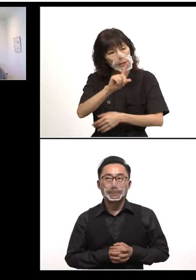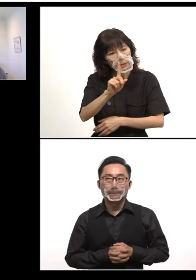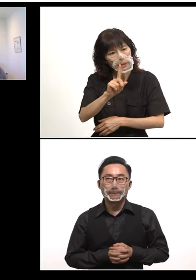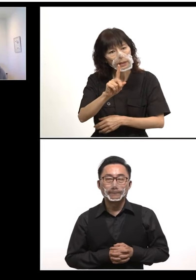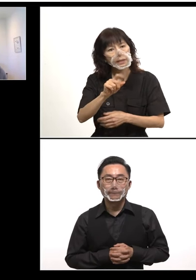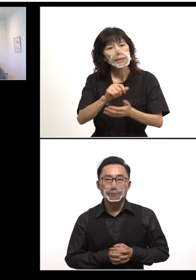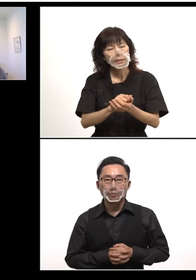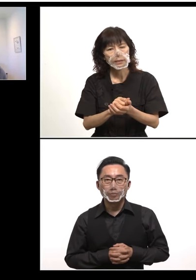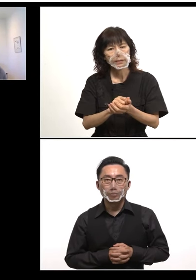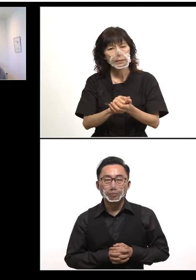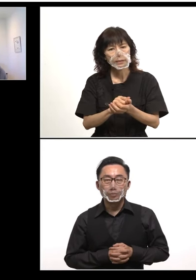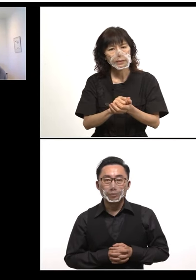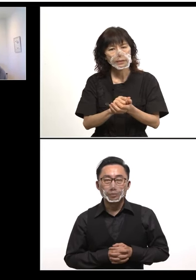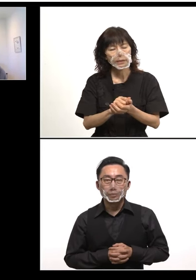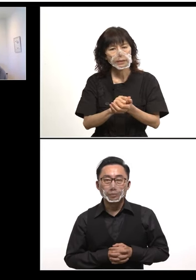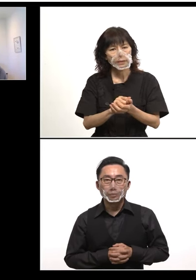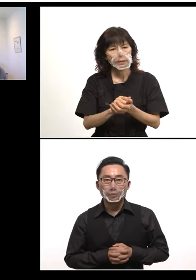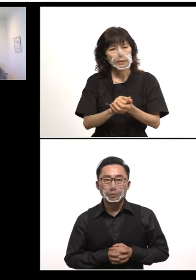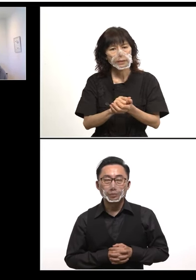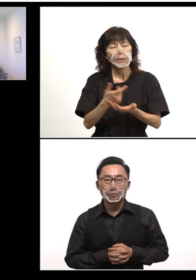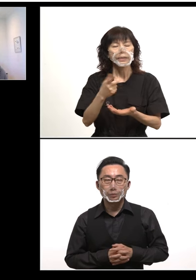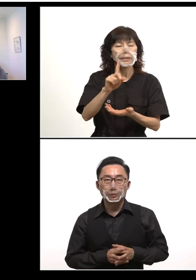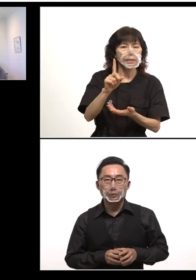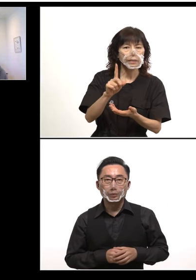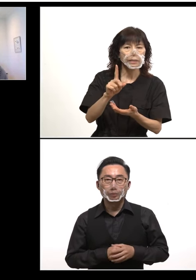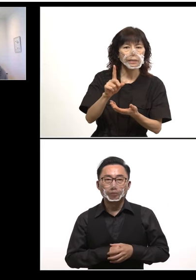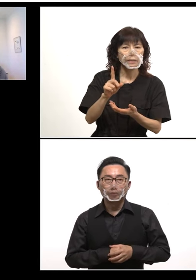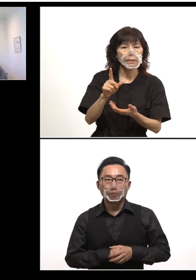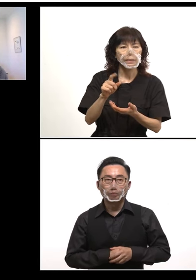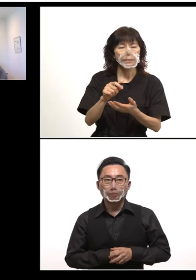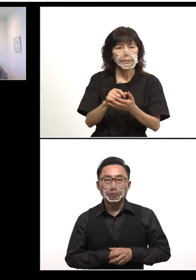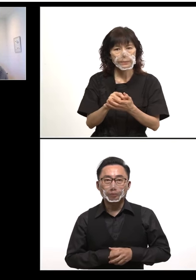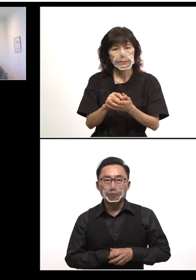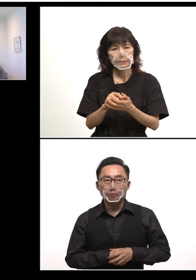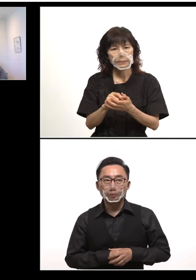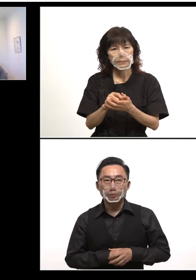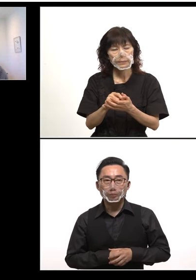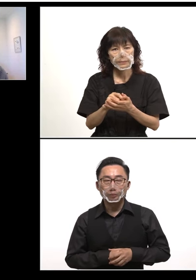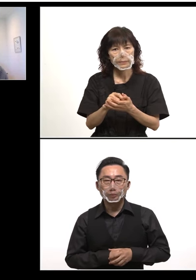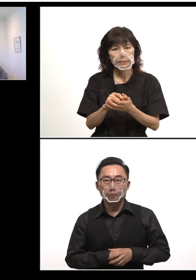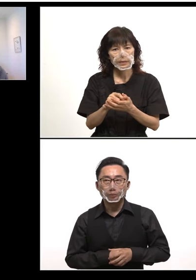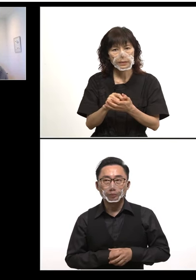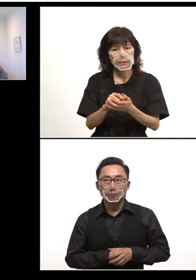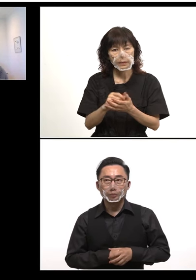often would it be possible to create performances or curate performances in Cambodia?